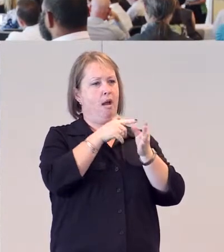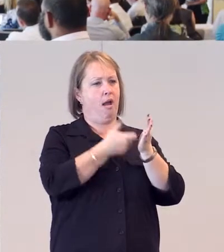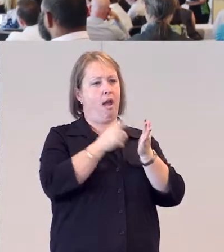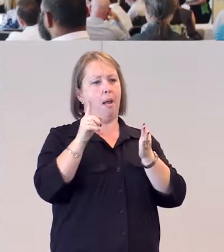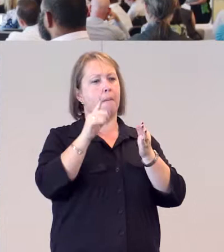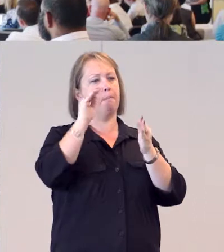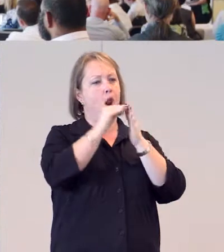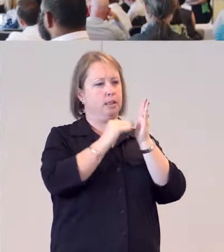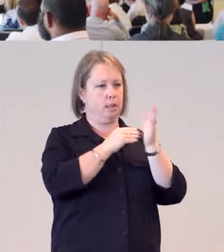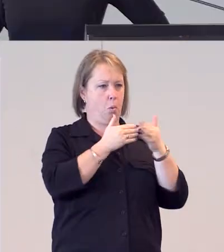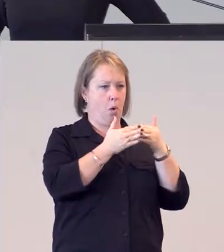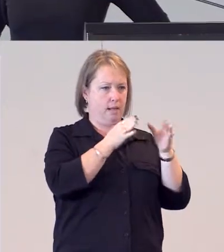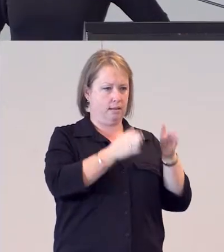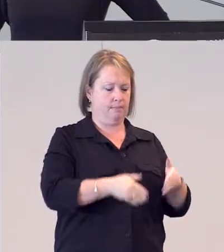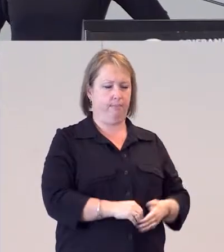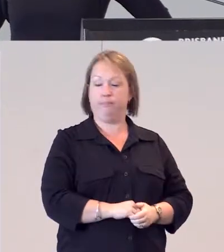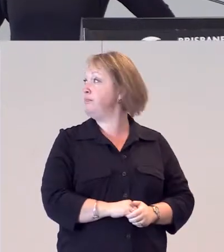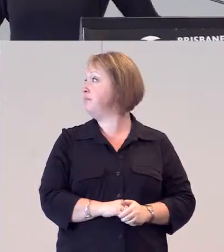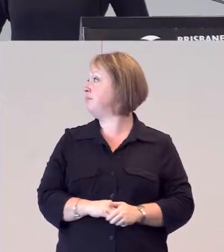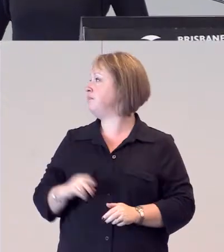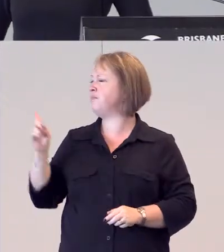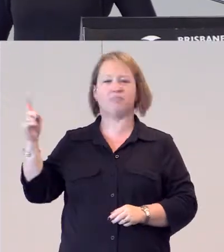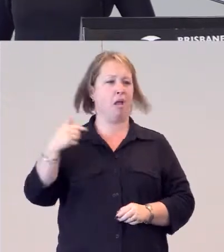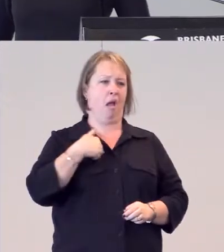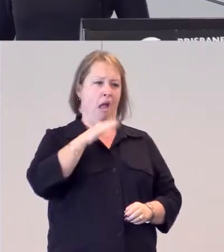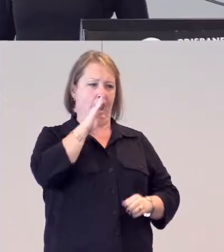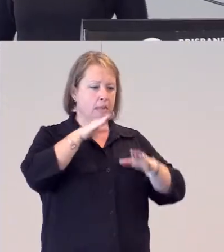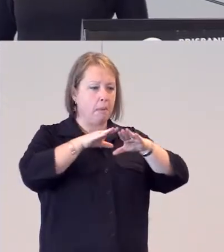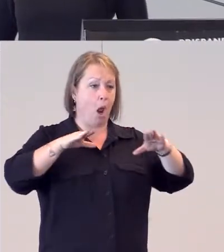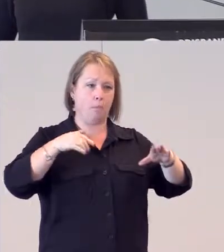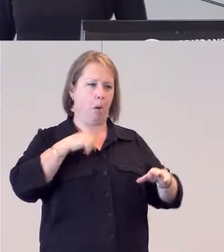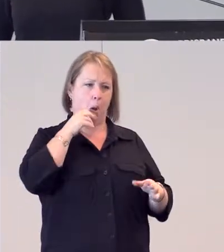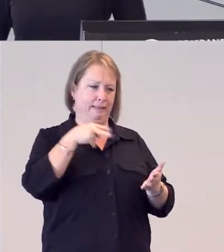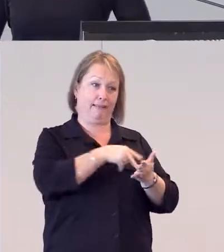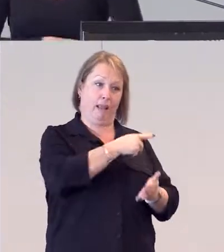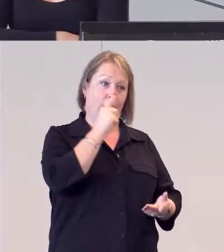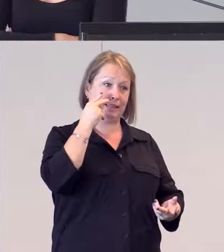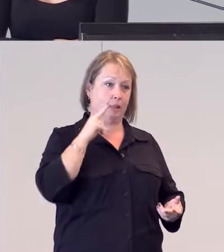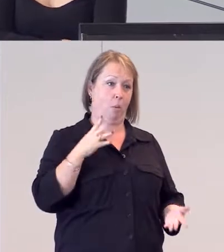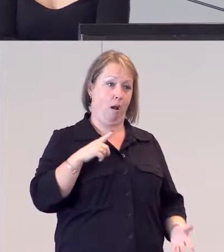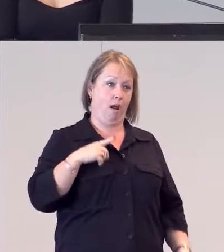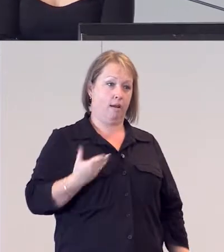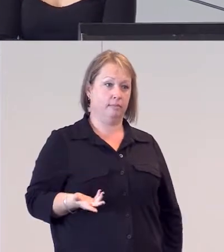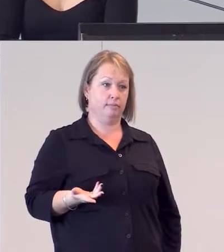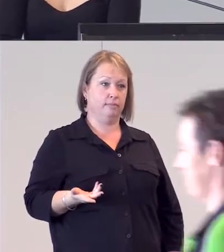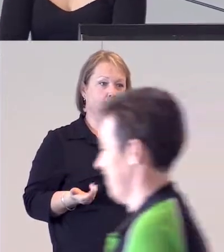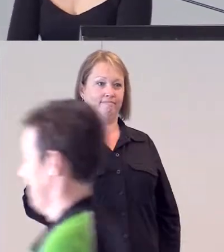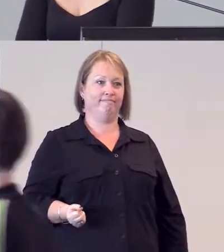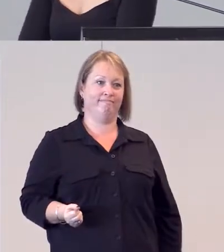Coordinator. I don't do podiums, so I'm not going to stand over there for obvious reasons.